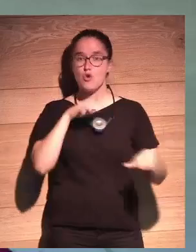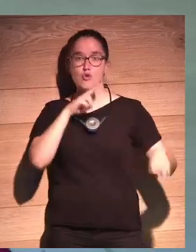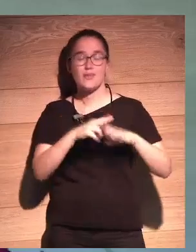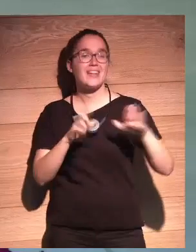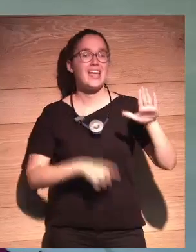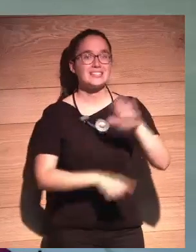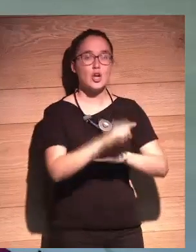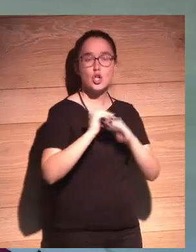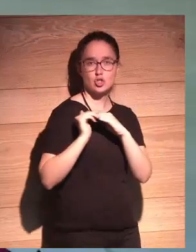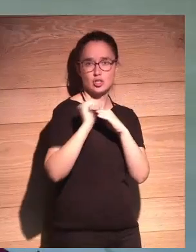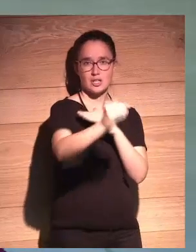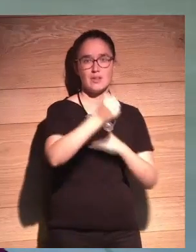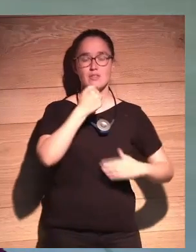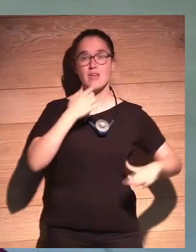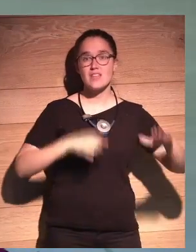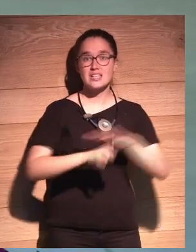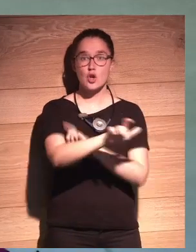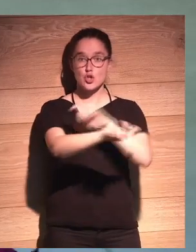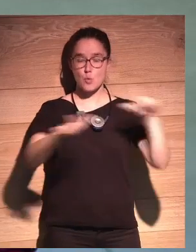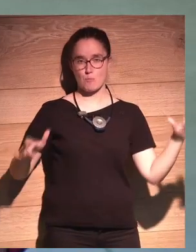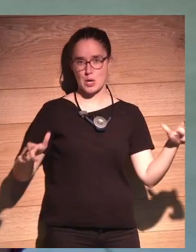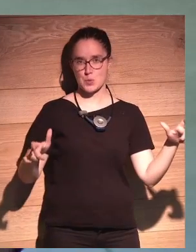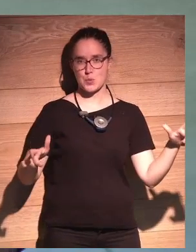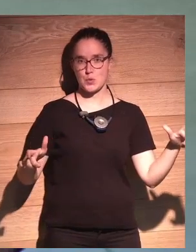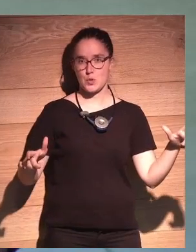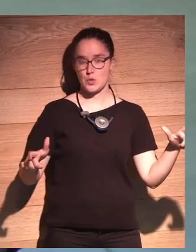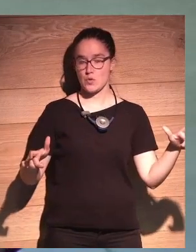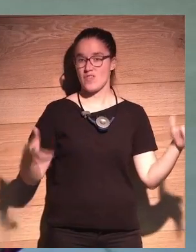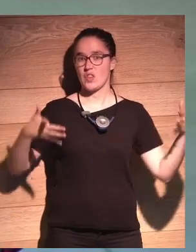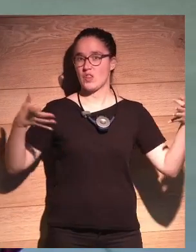based on a pyramid, a triangle, that said